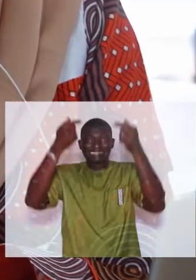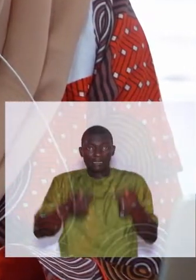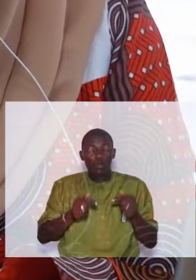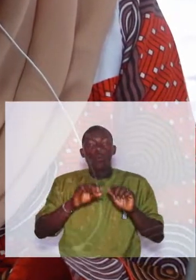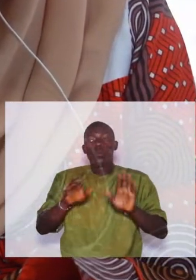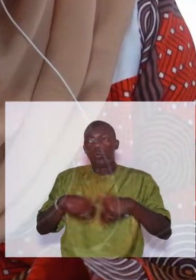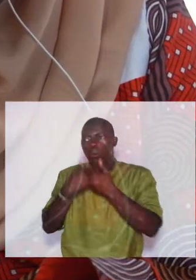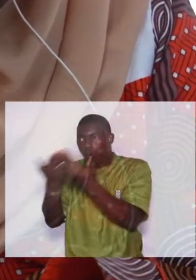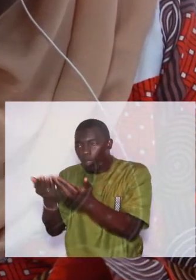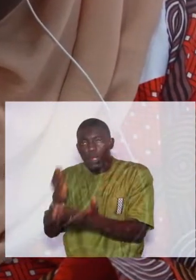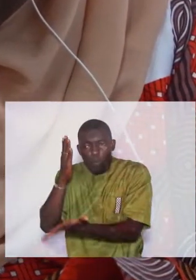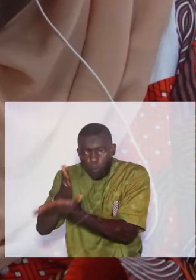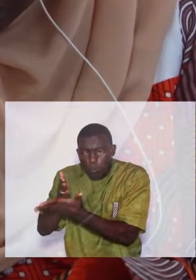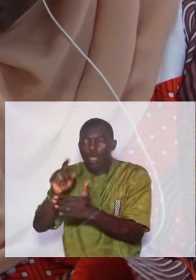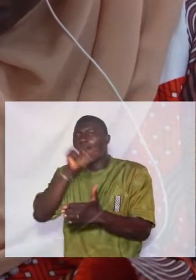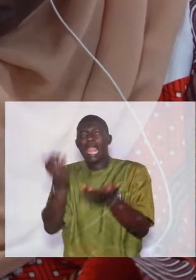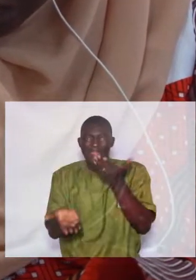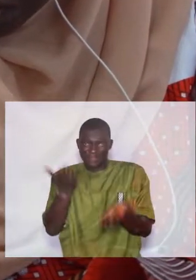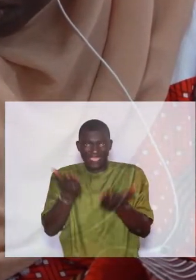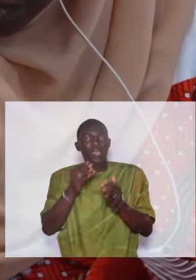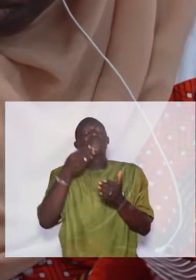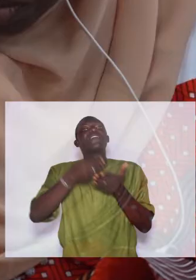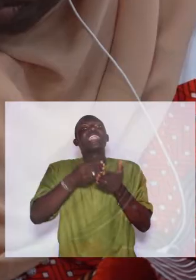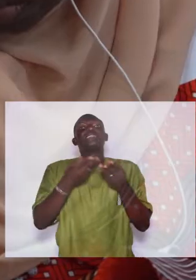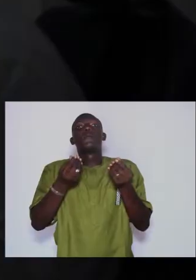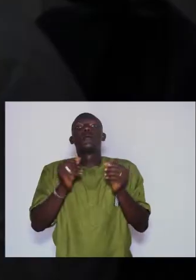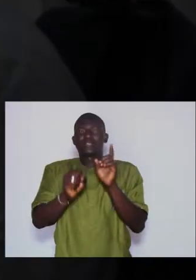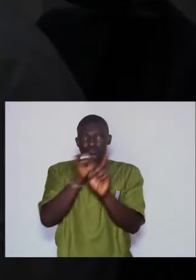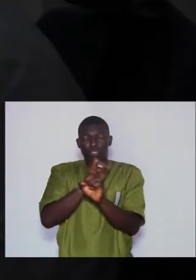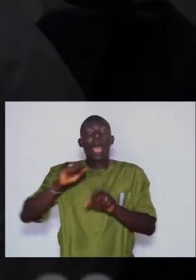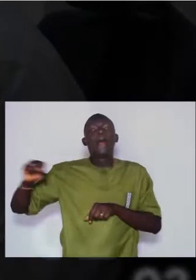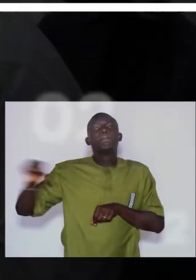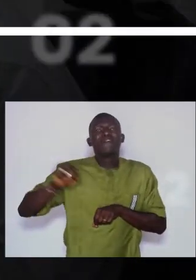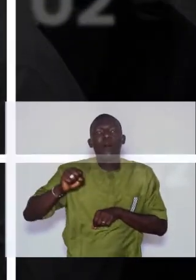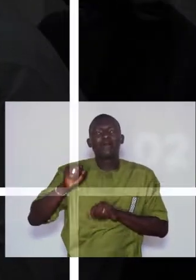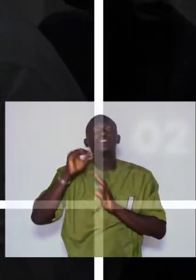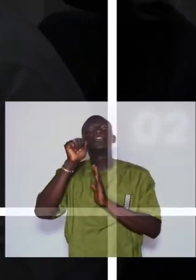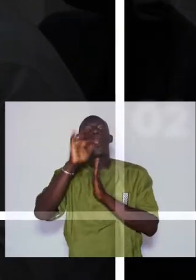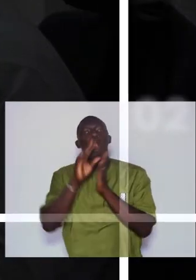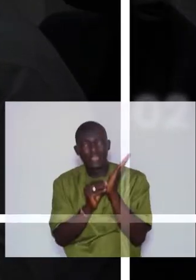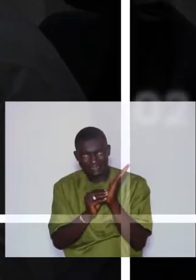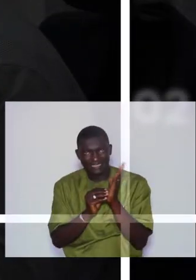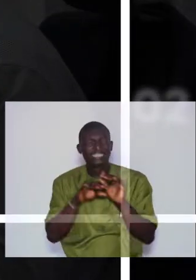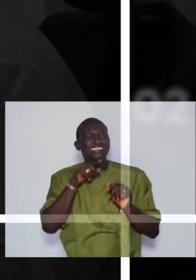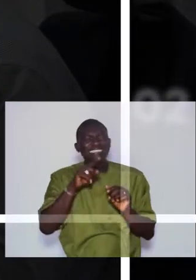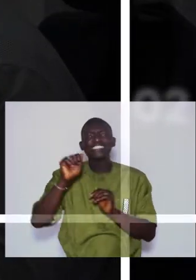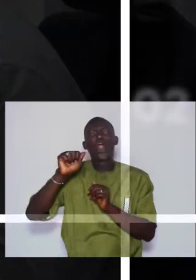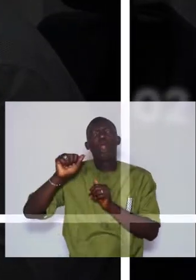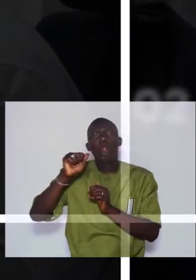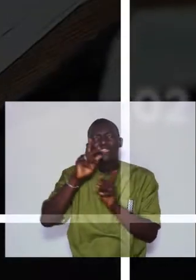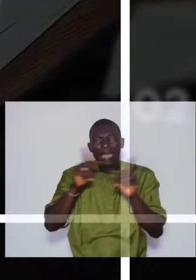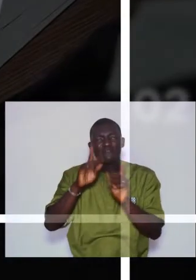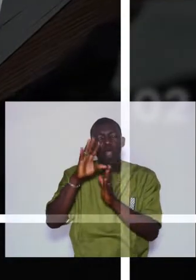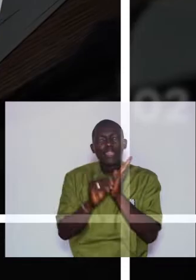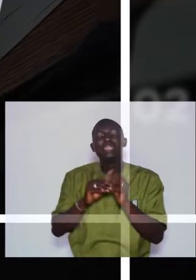a true and fair view of its financial situation. Performance audit. This audit seeks to ascertain whether there was value